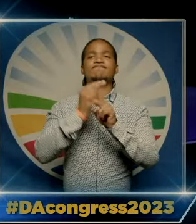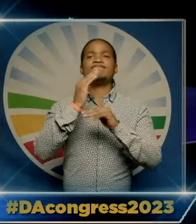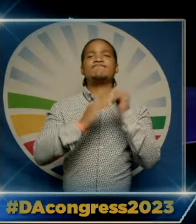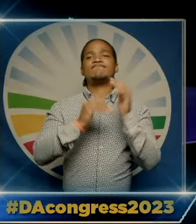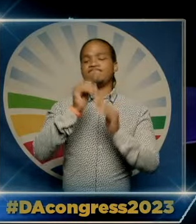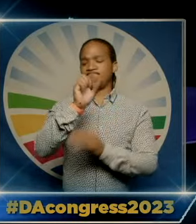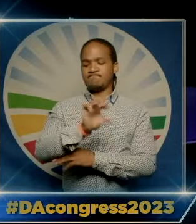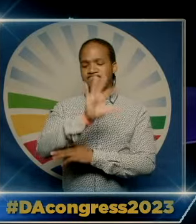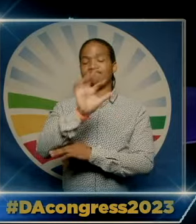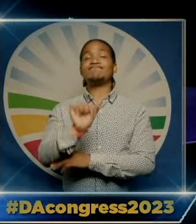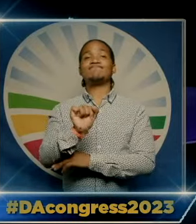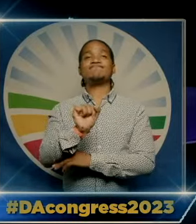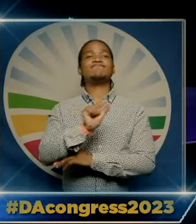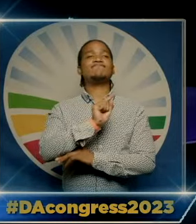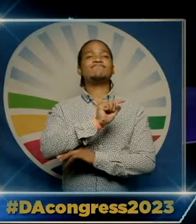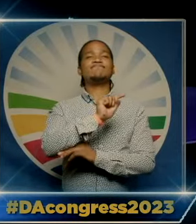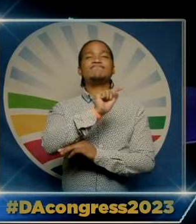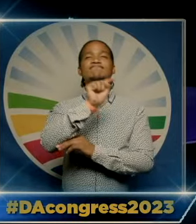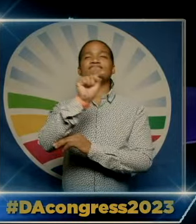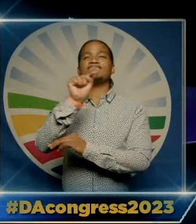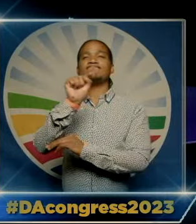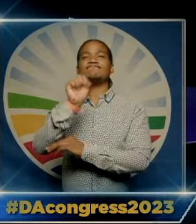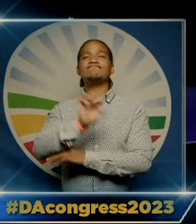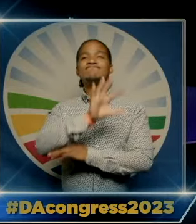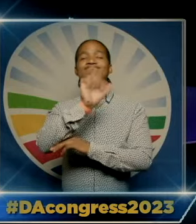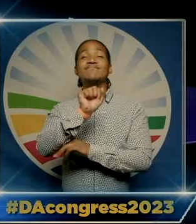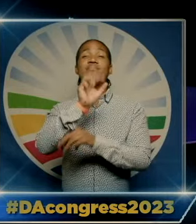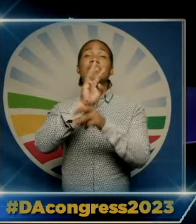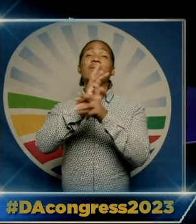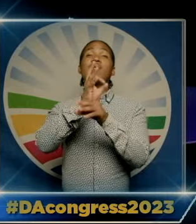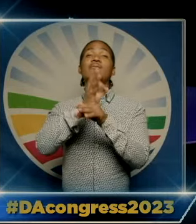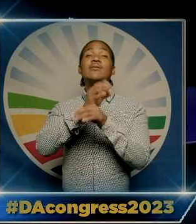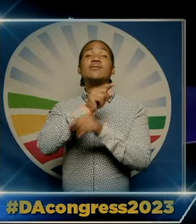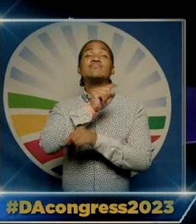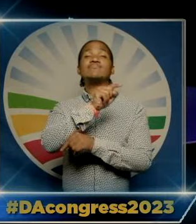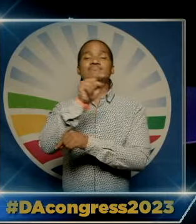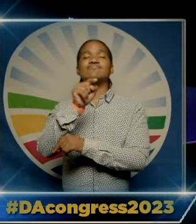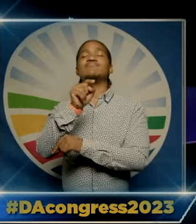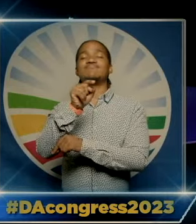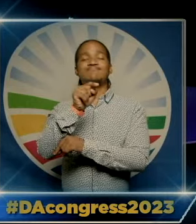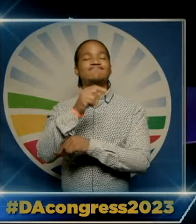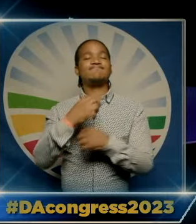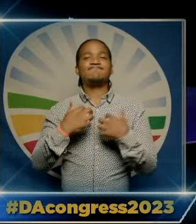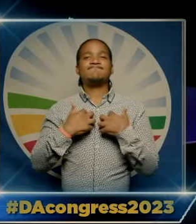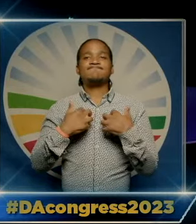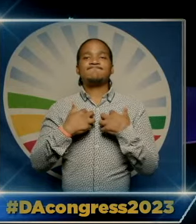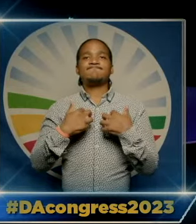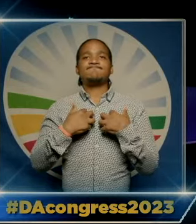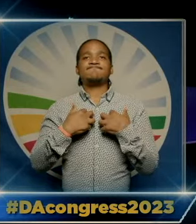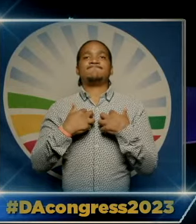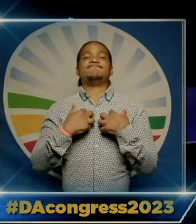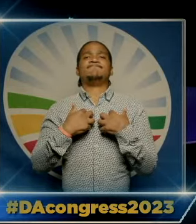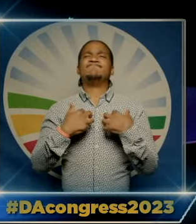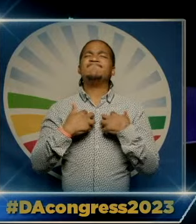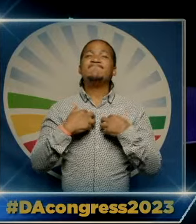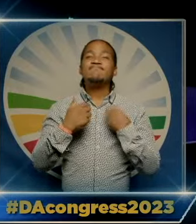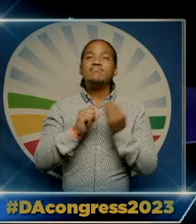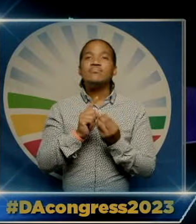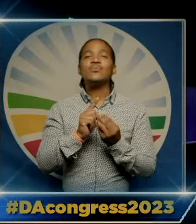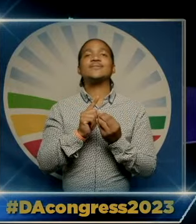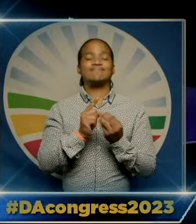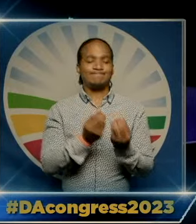Mothers across South Africa and parents are rightfully worried about their children and their